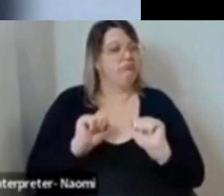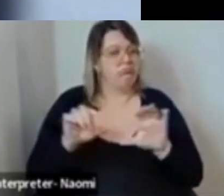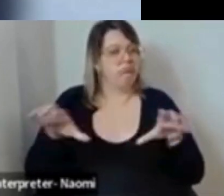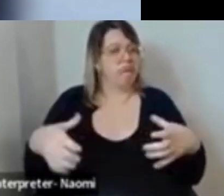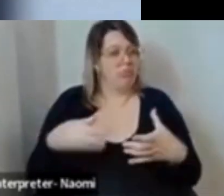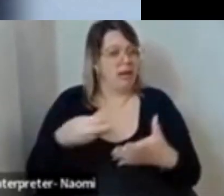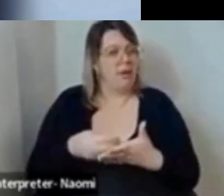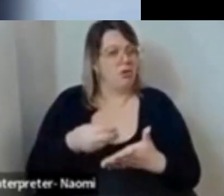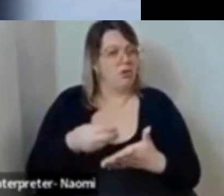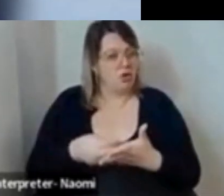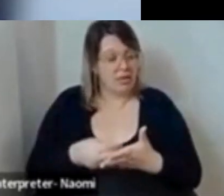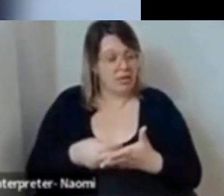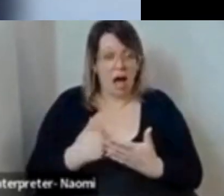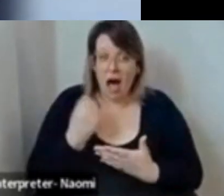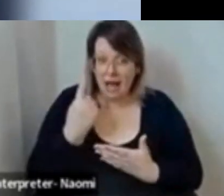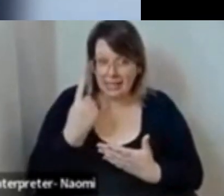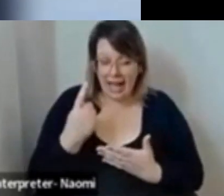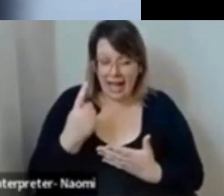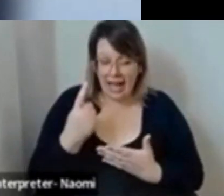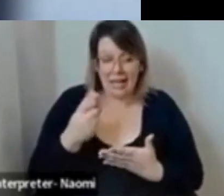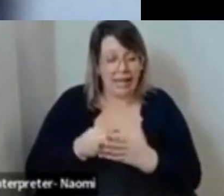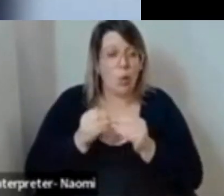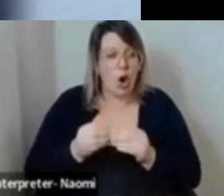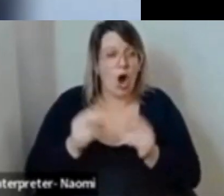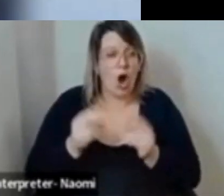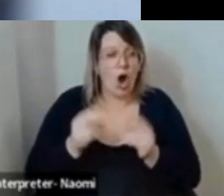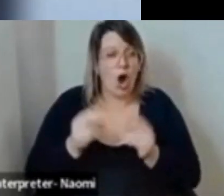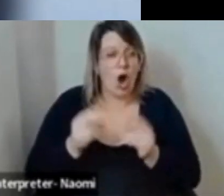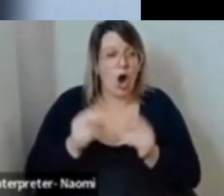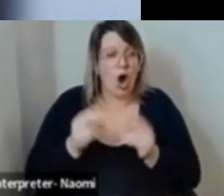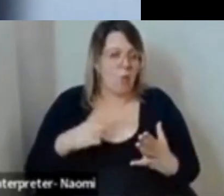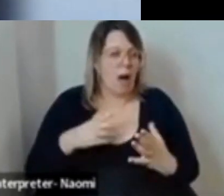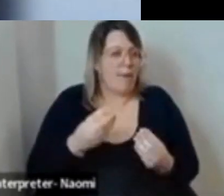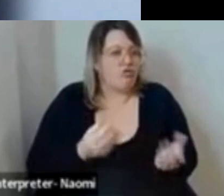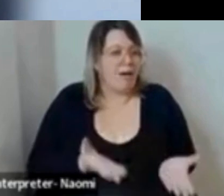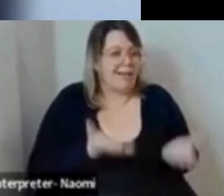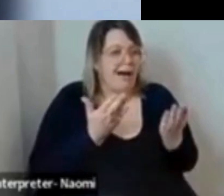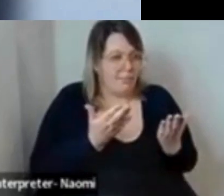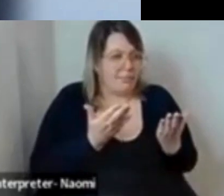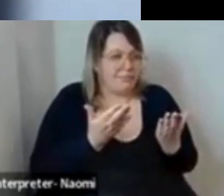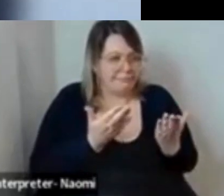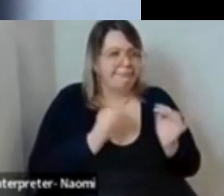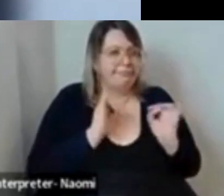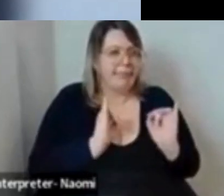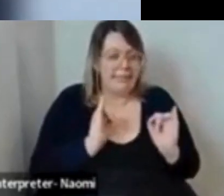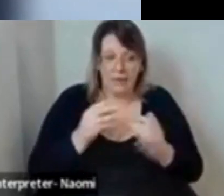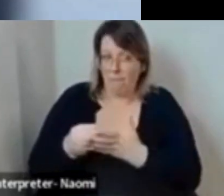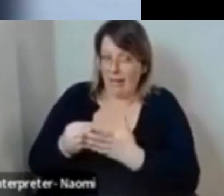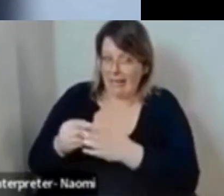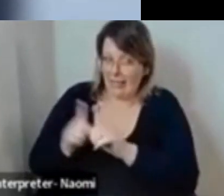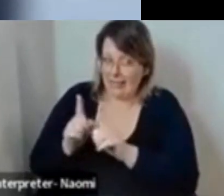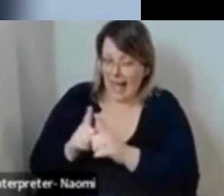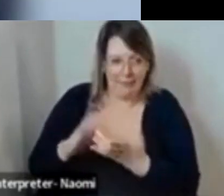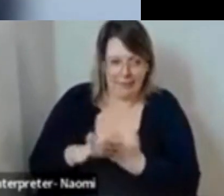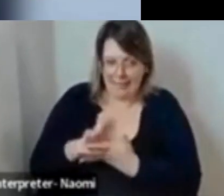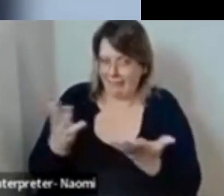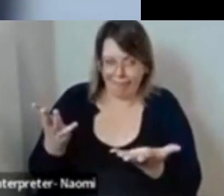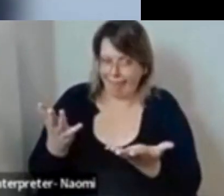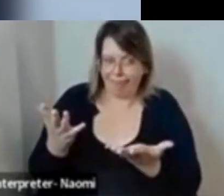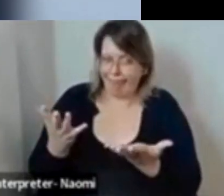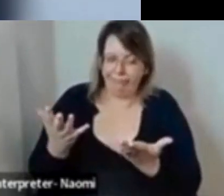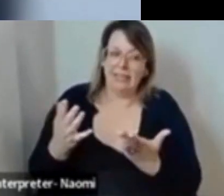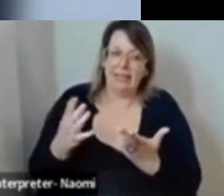understand flat cash isn't inflation protected with regard to pay and non-pay